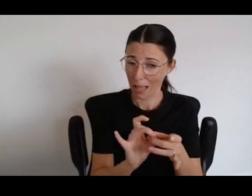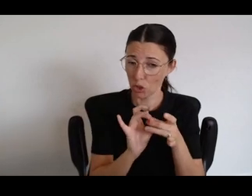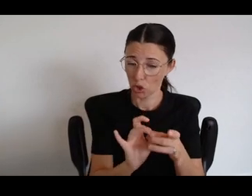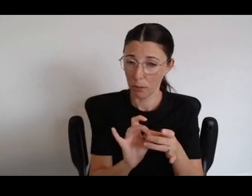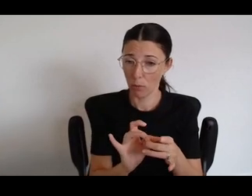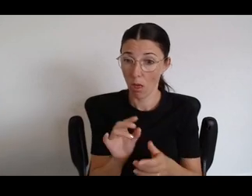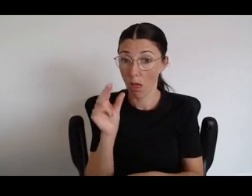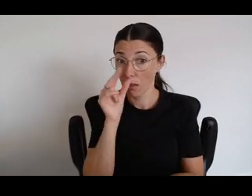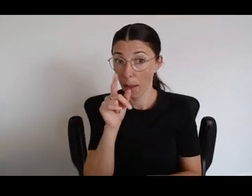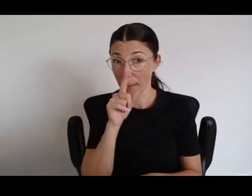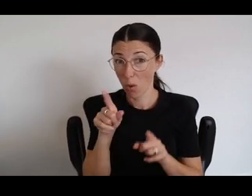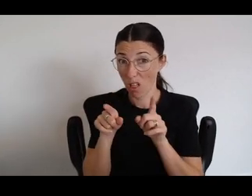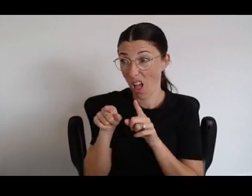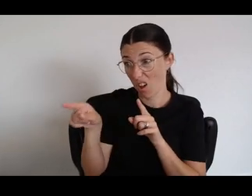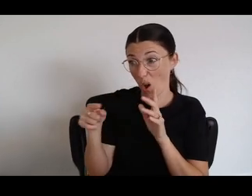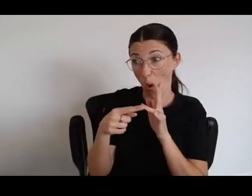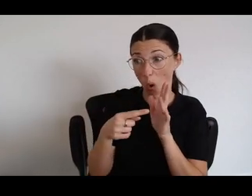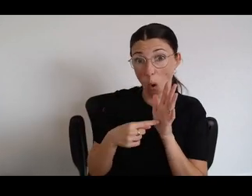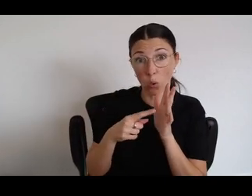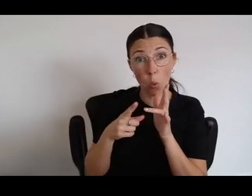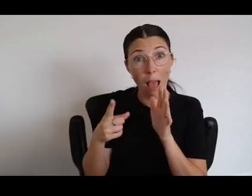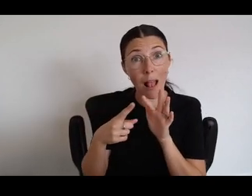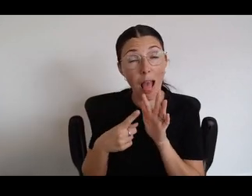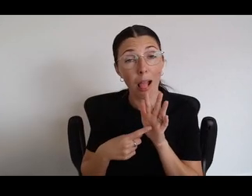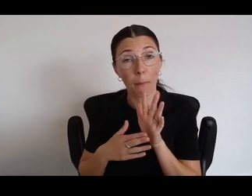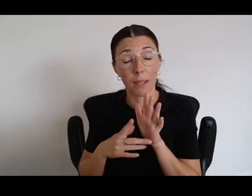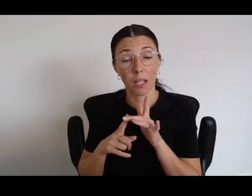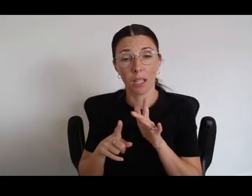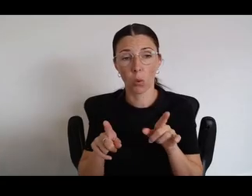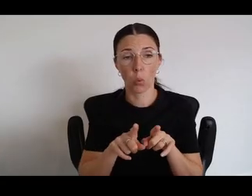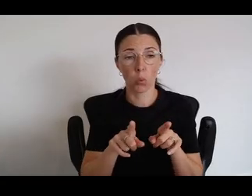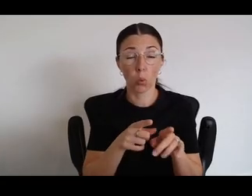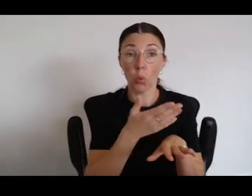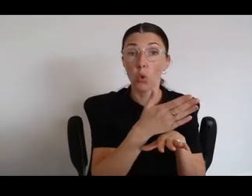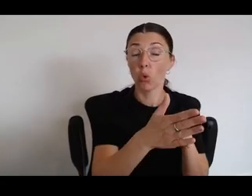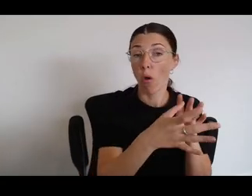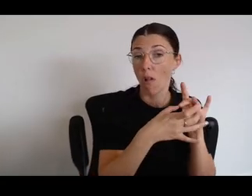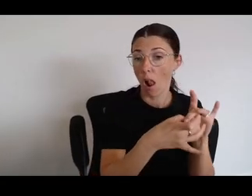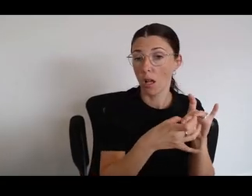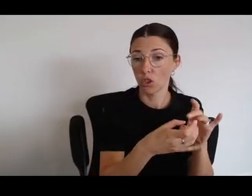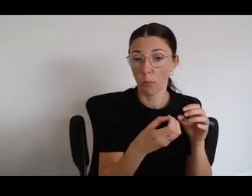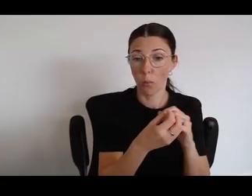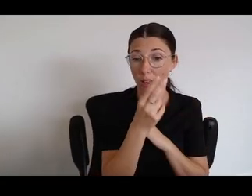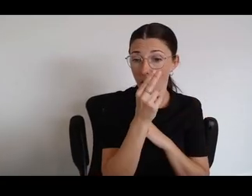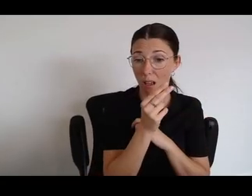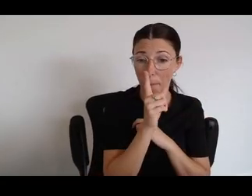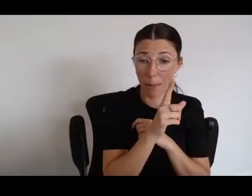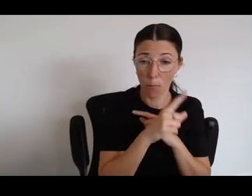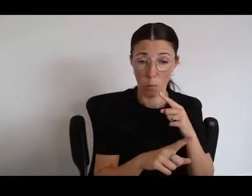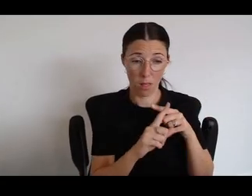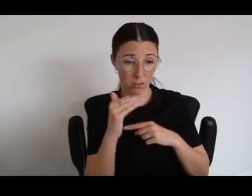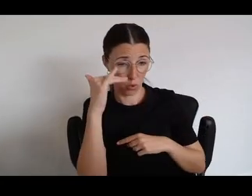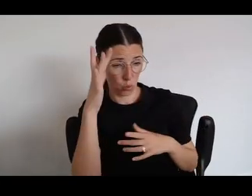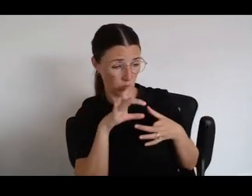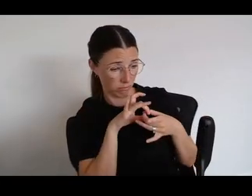but probably more importantly, new types of relationships between these young people and us adults in the